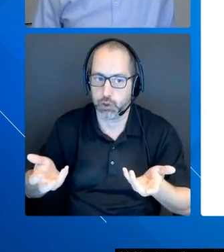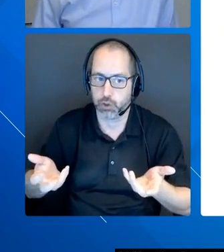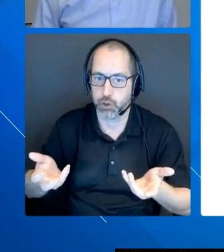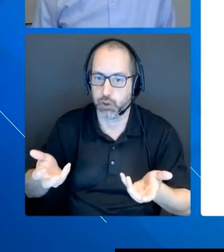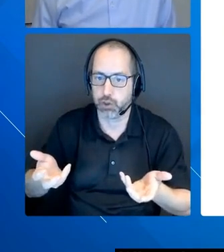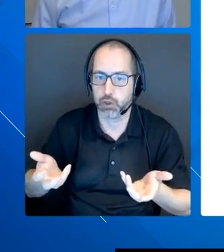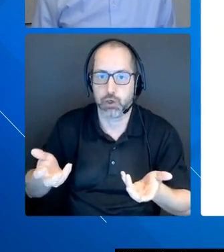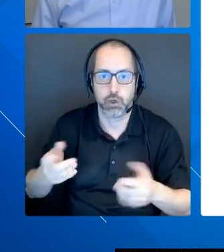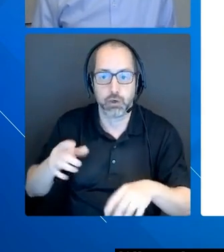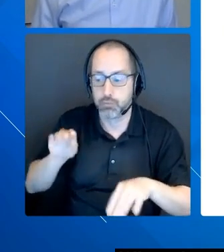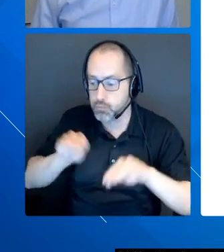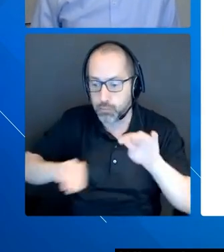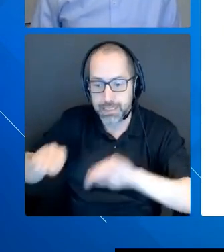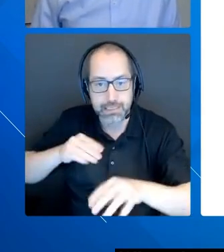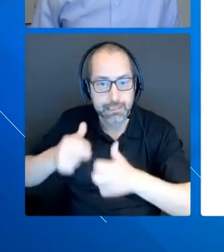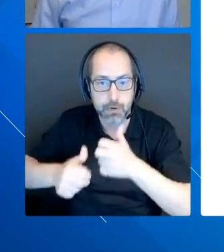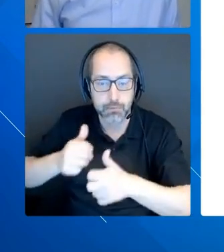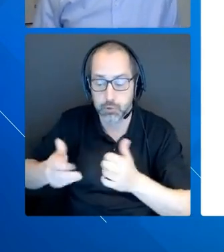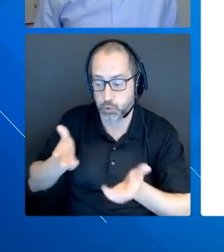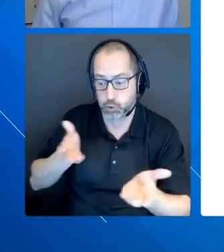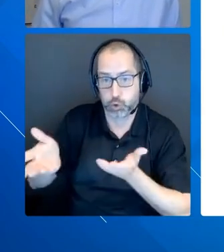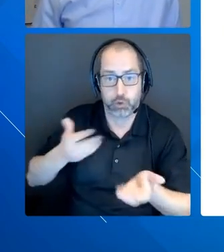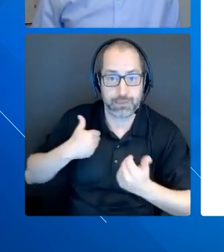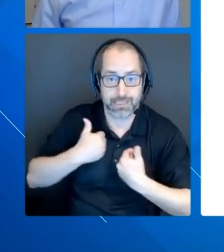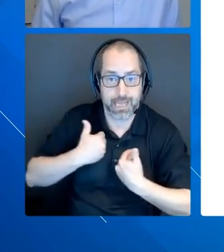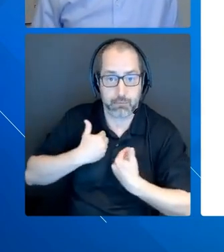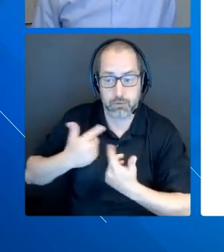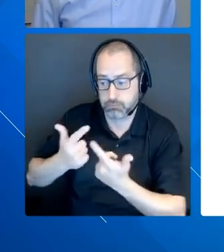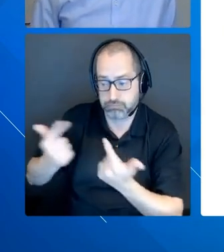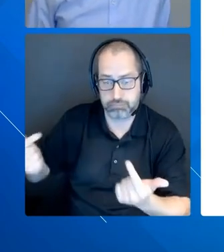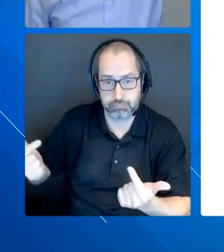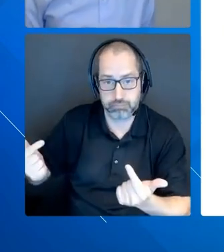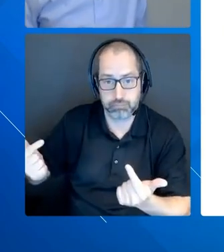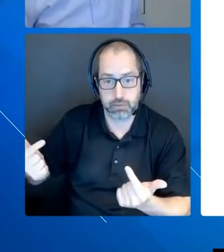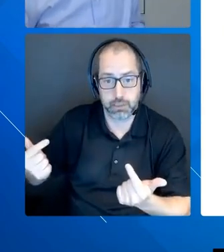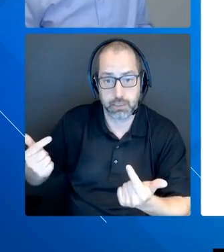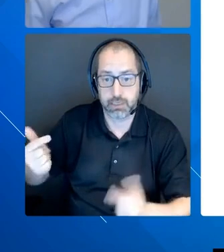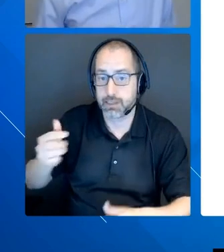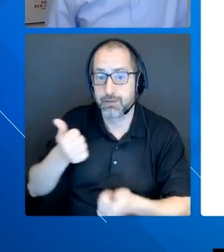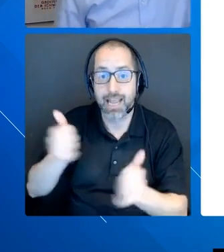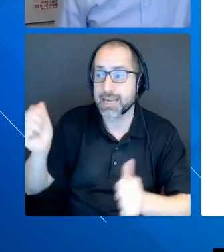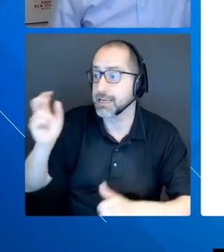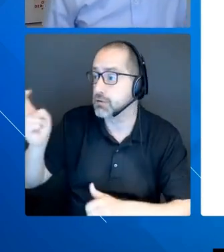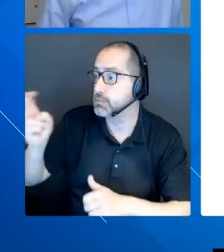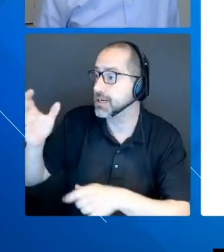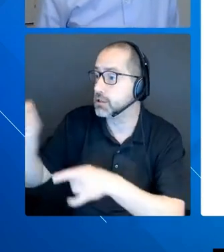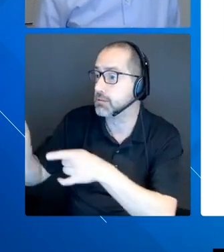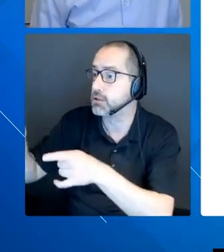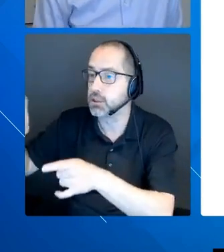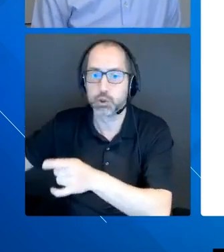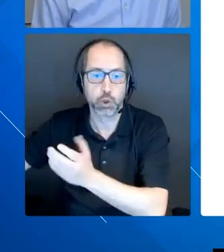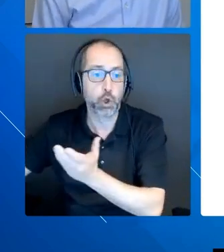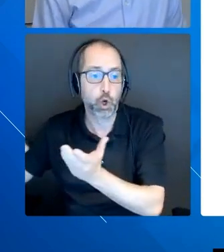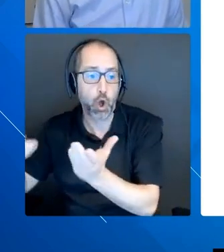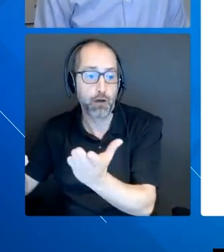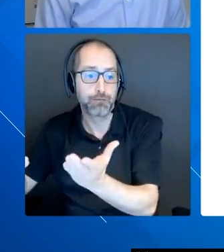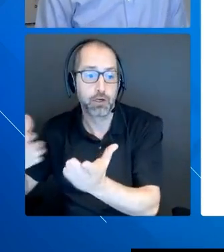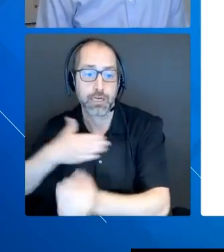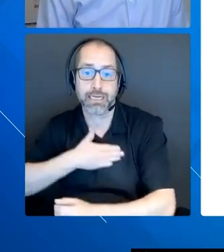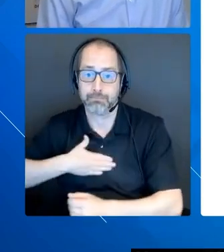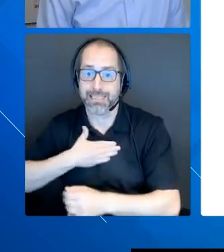mobility issues, users with service animals? I don't think there's a transportation company out there that doesn't offer this, so please use